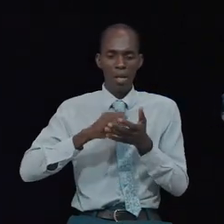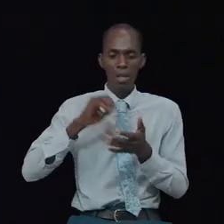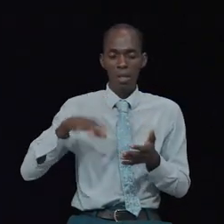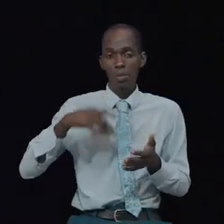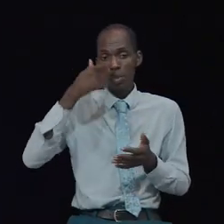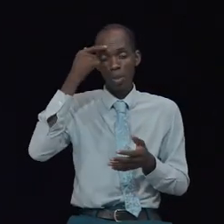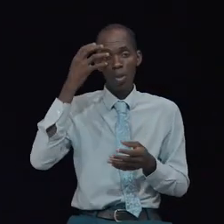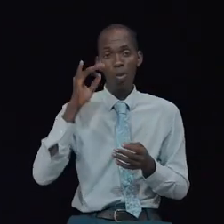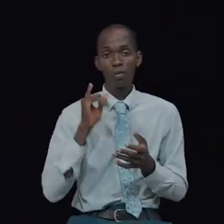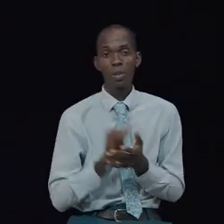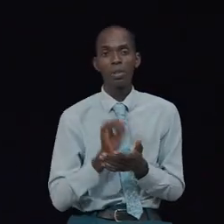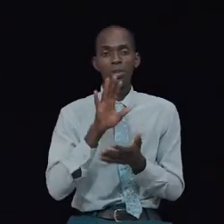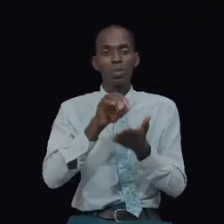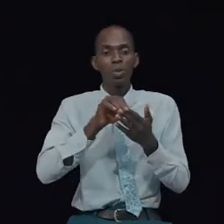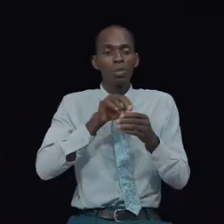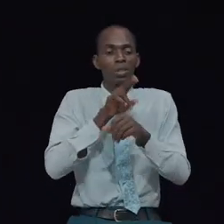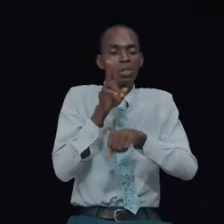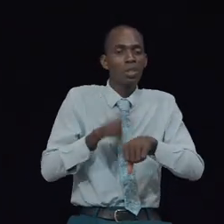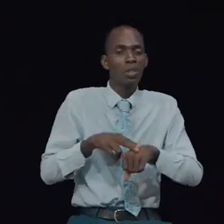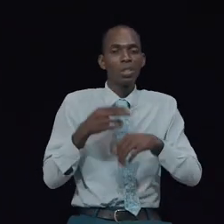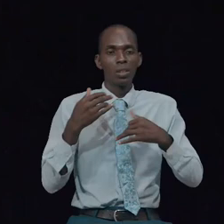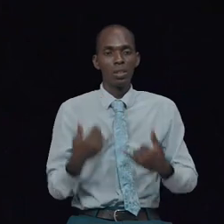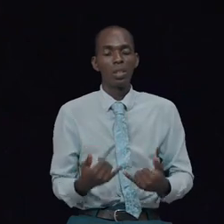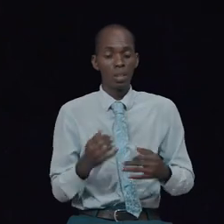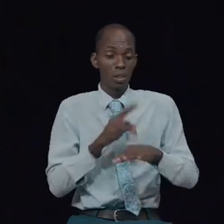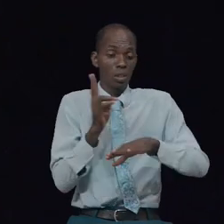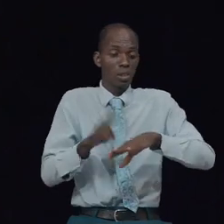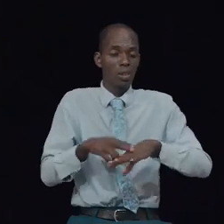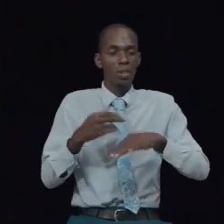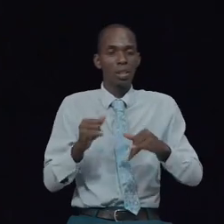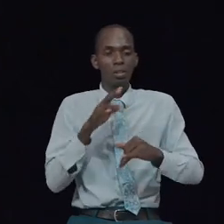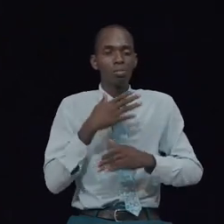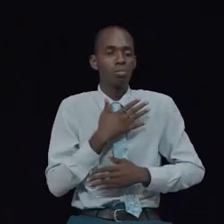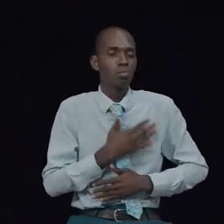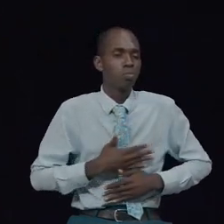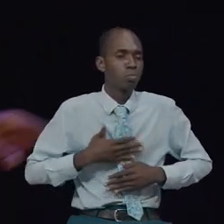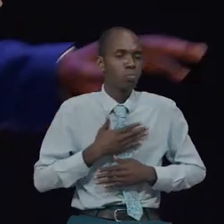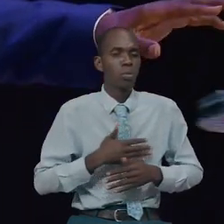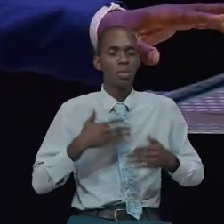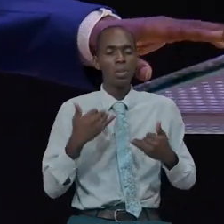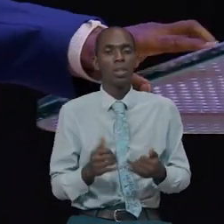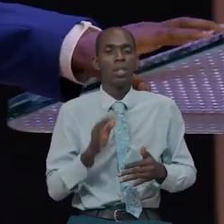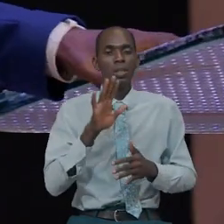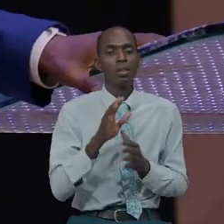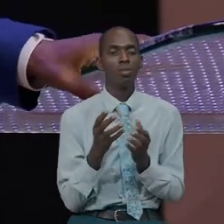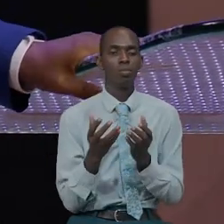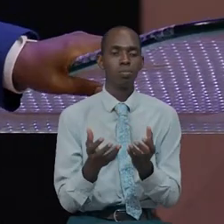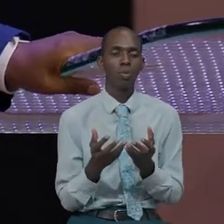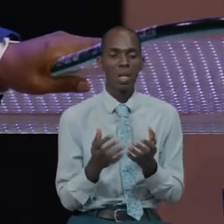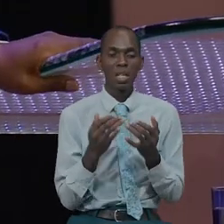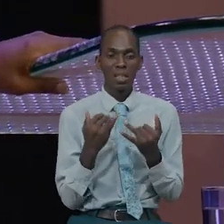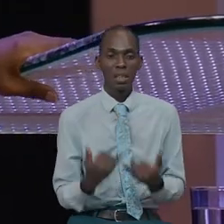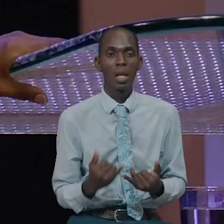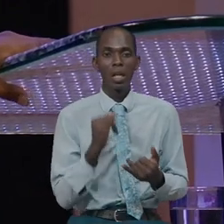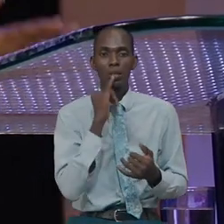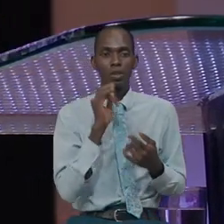that, it's nature now, it's liking now, it's pleasure now, it's desire now, is to do the